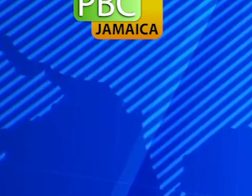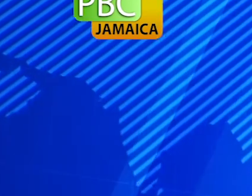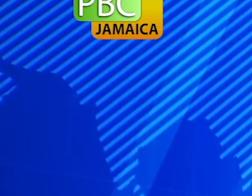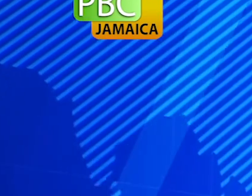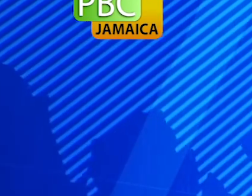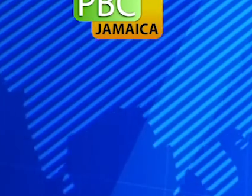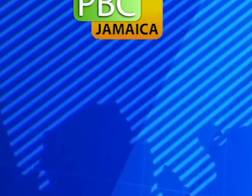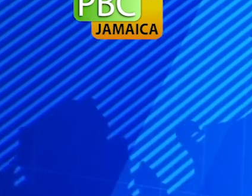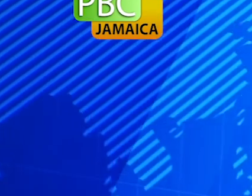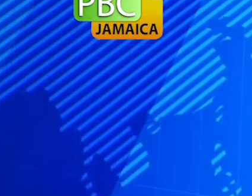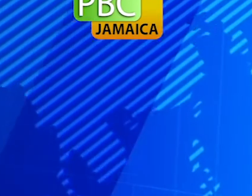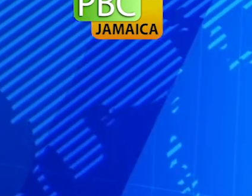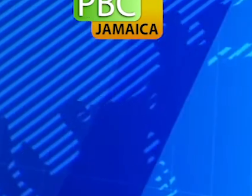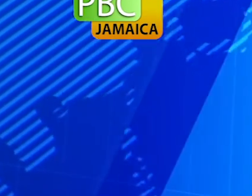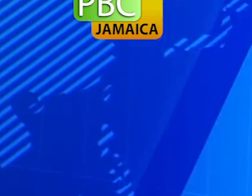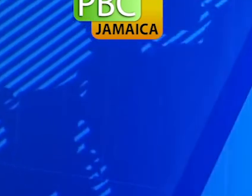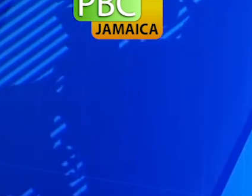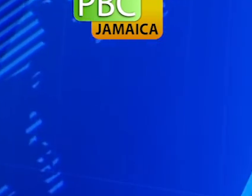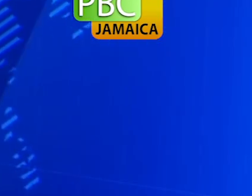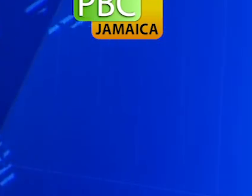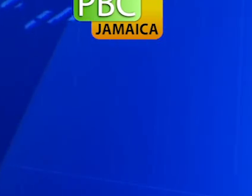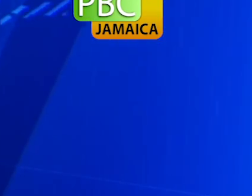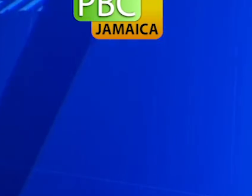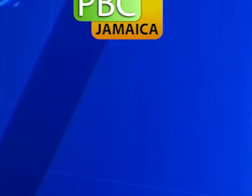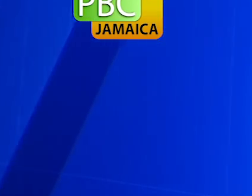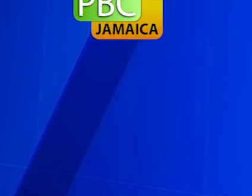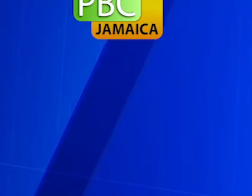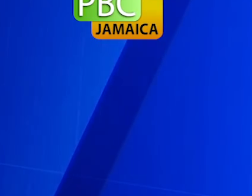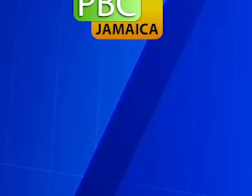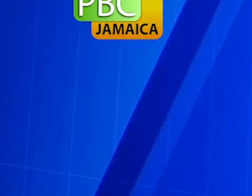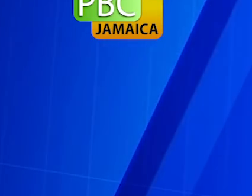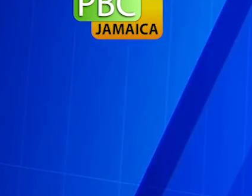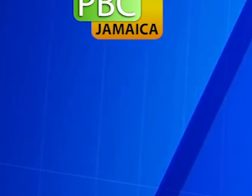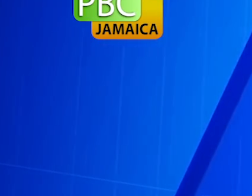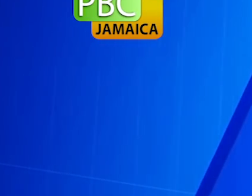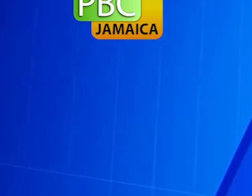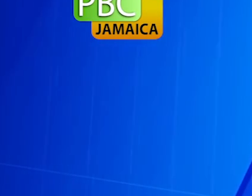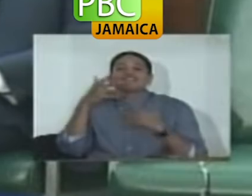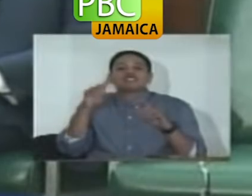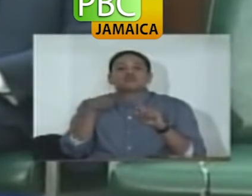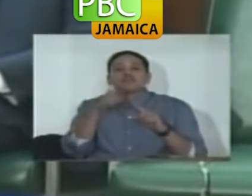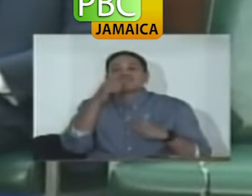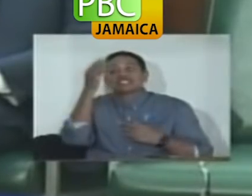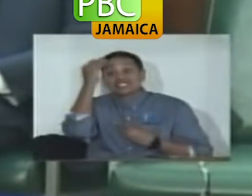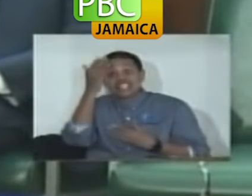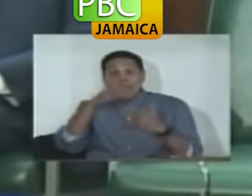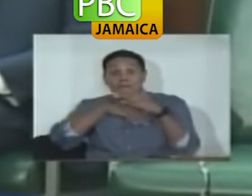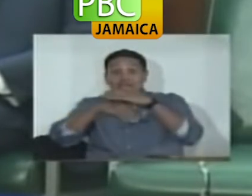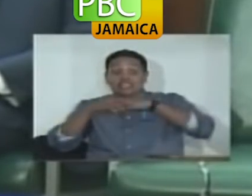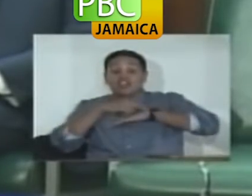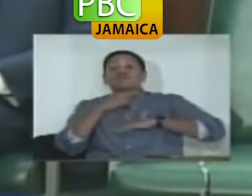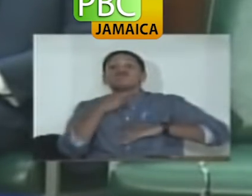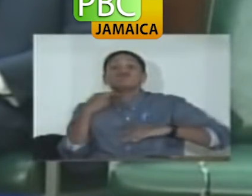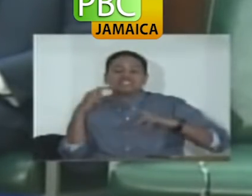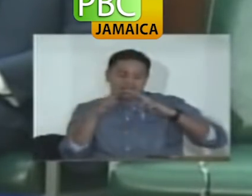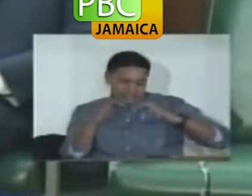the travel bubble as countries which pose the lowest risk of spreading the coronavirus. Based on a risk